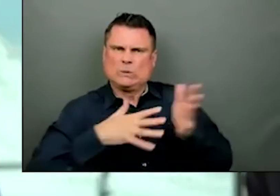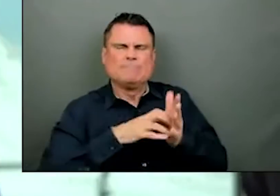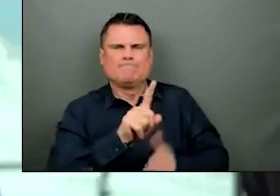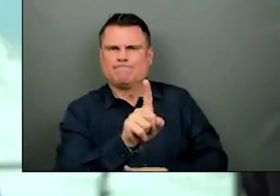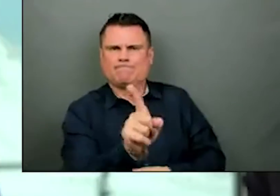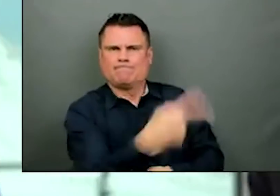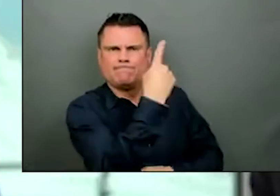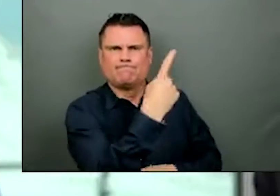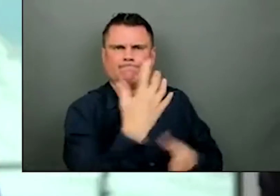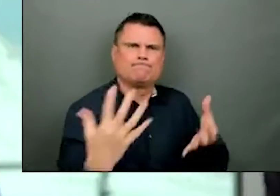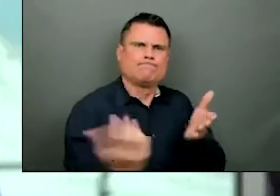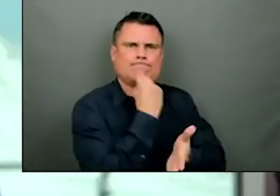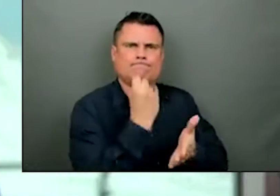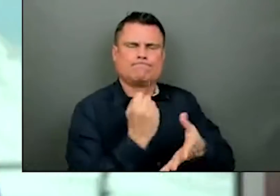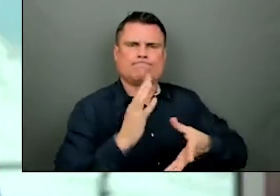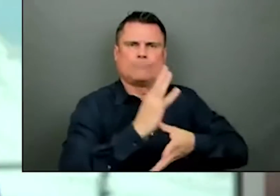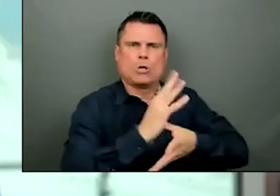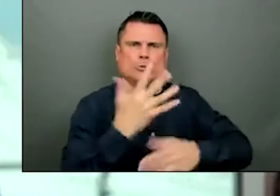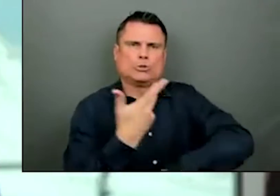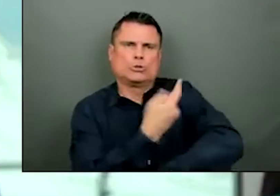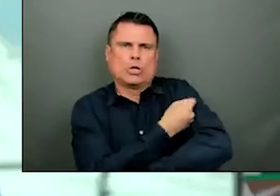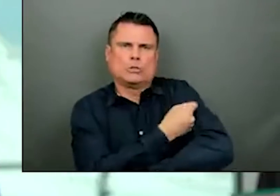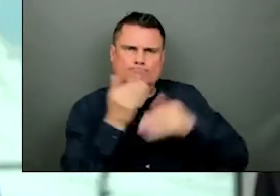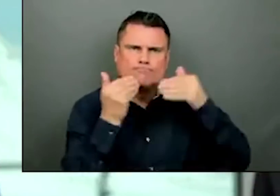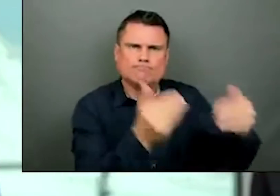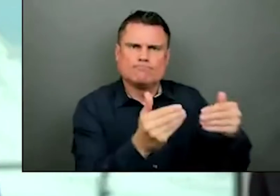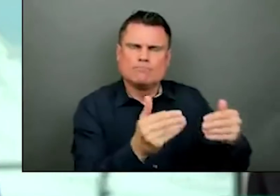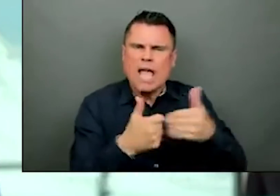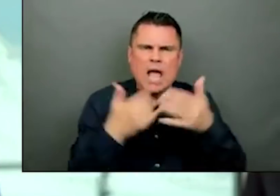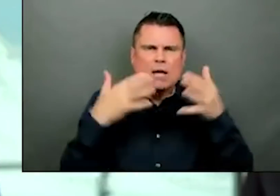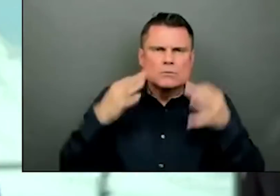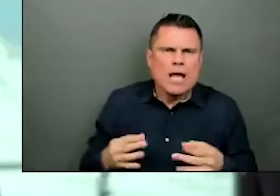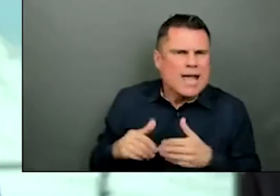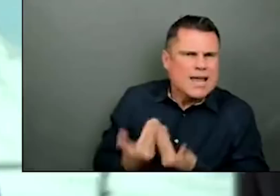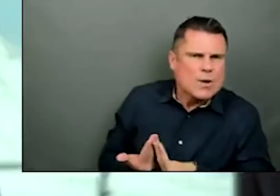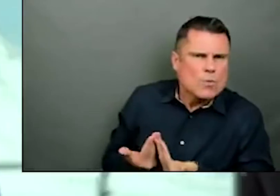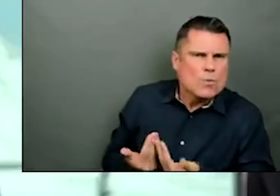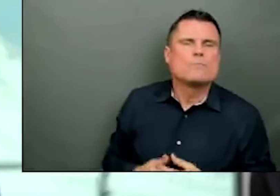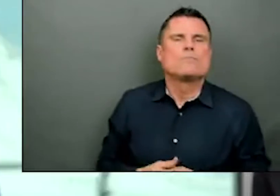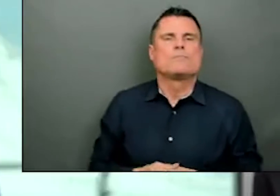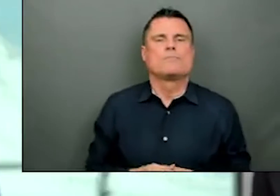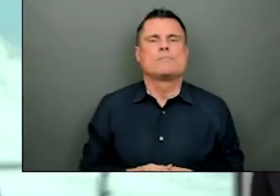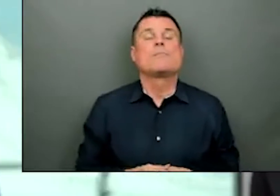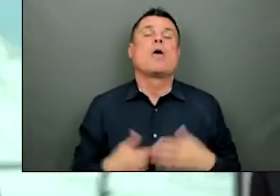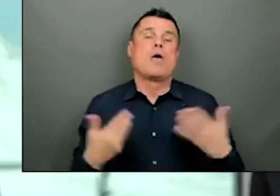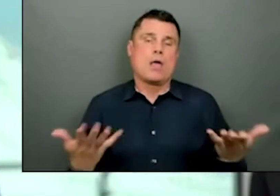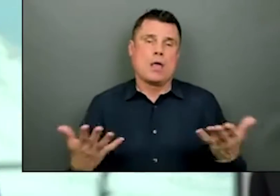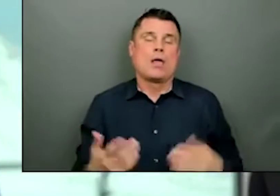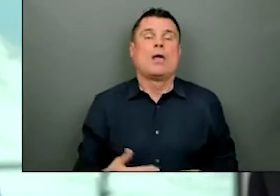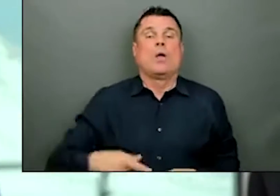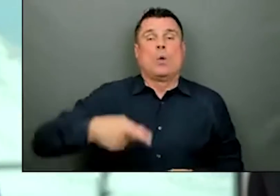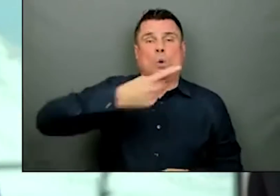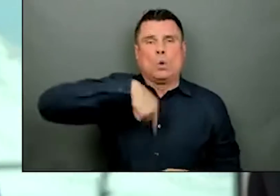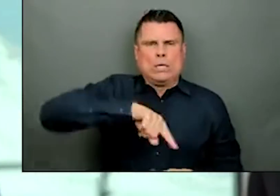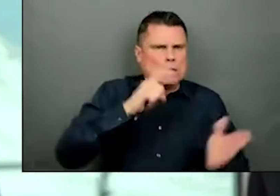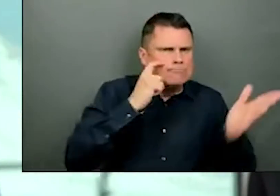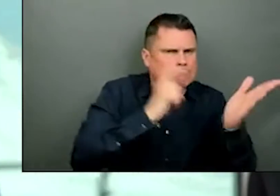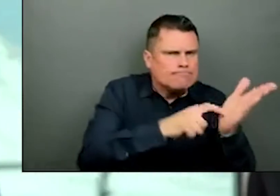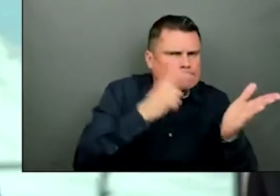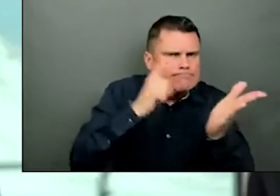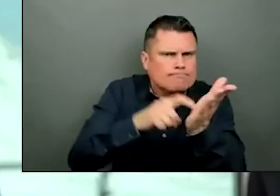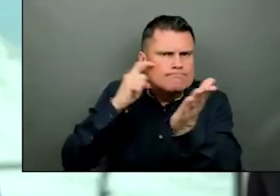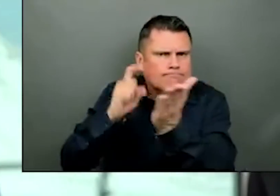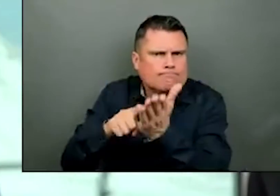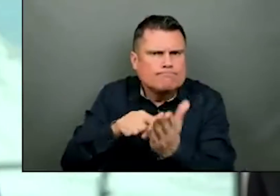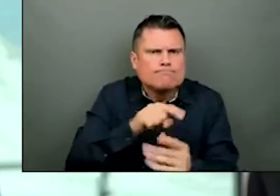tell you the list and the actual clinical conditions that people received letters, and I know many of you are receiving them now, was based